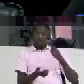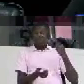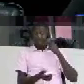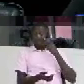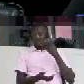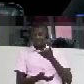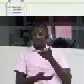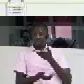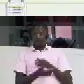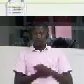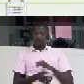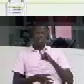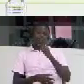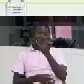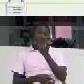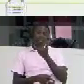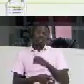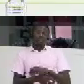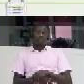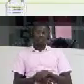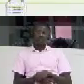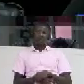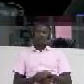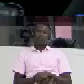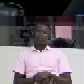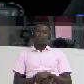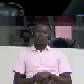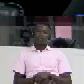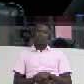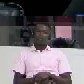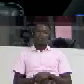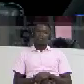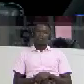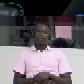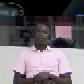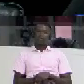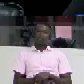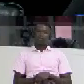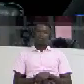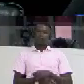bés boobu. waaw. Yes. And